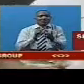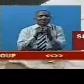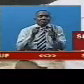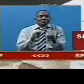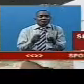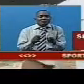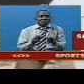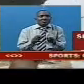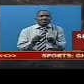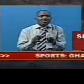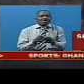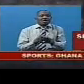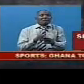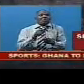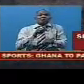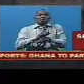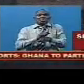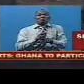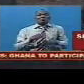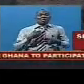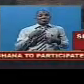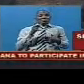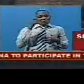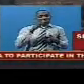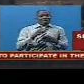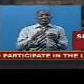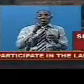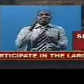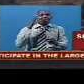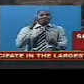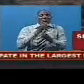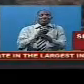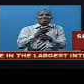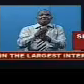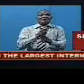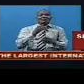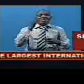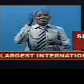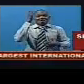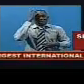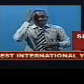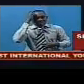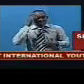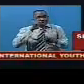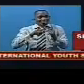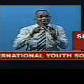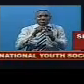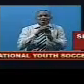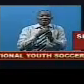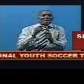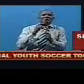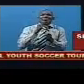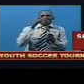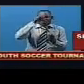Then the person is obviously sleeping on the job. One is likely to develop respiratory diseases when exposed to the thick plume